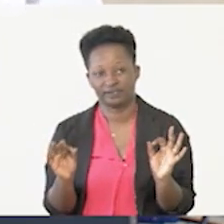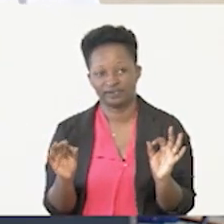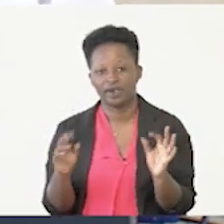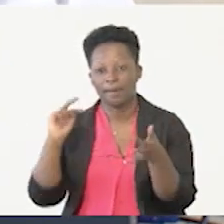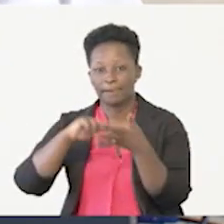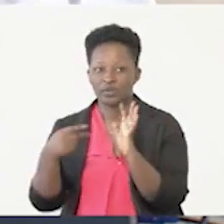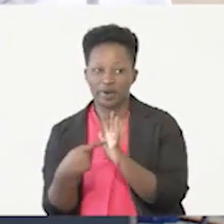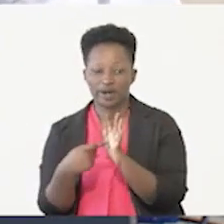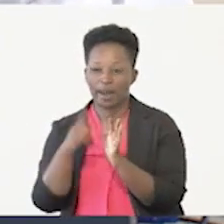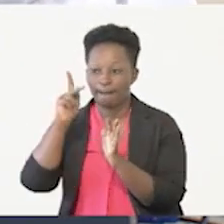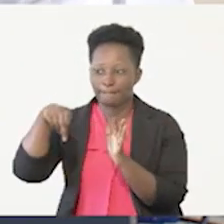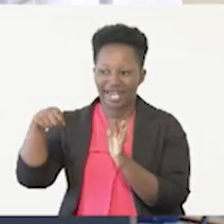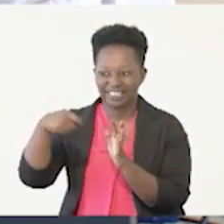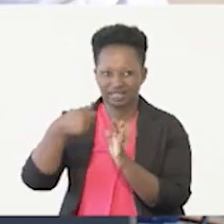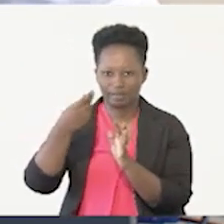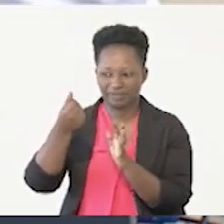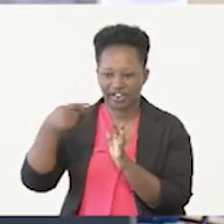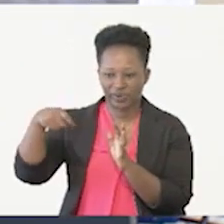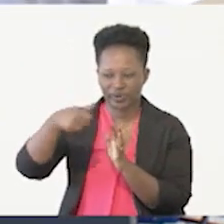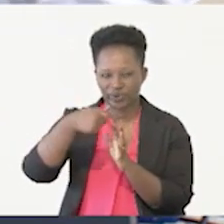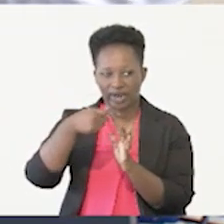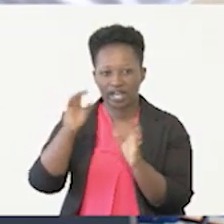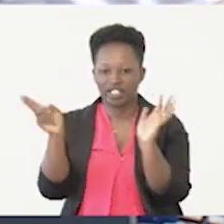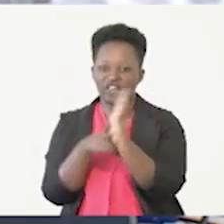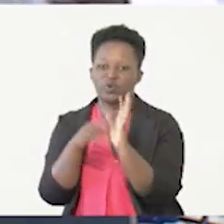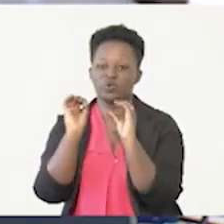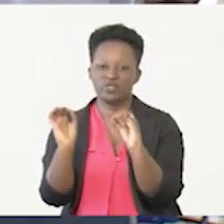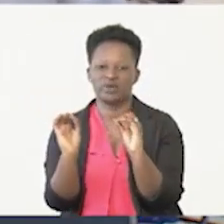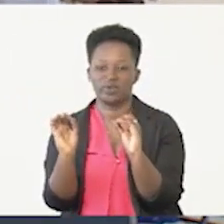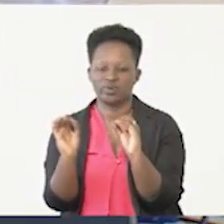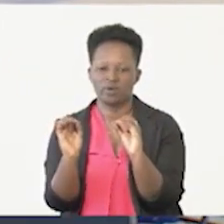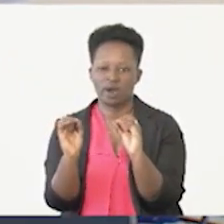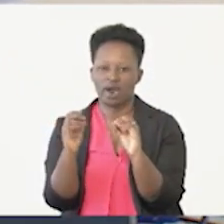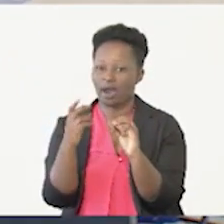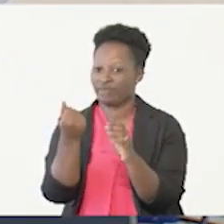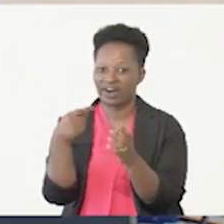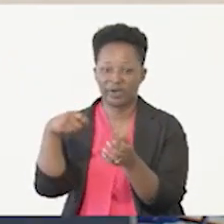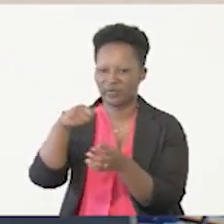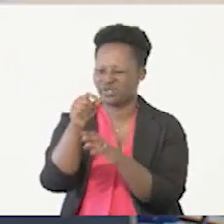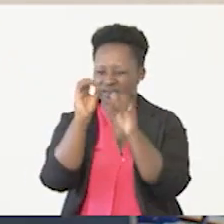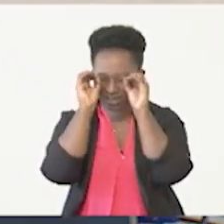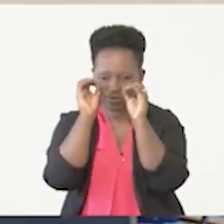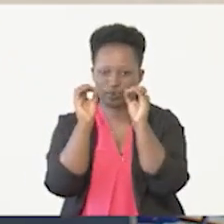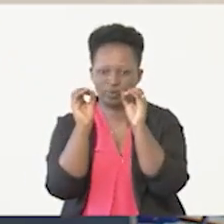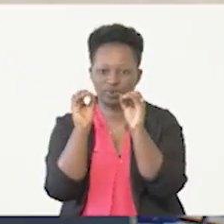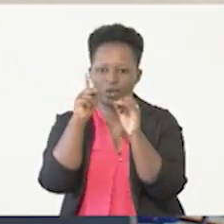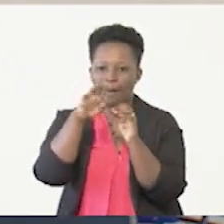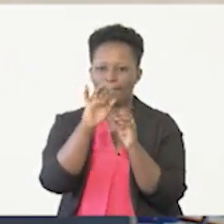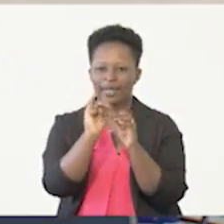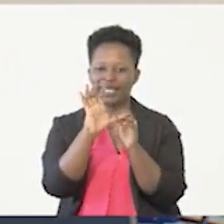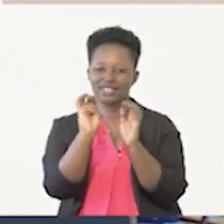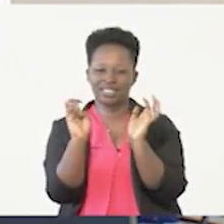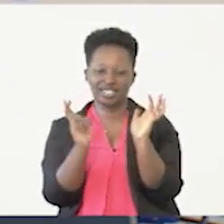that means price is 0. There was no price charged. Price is what? 0, because it